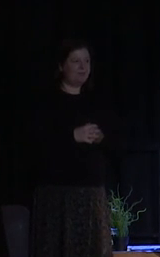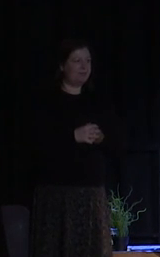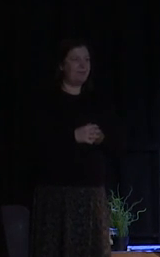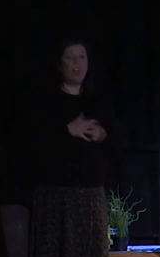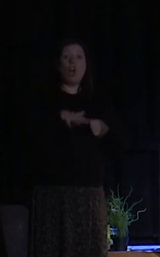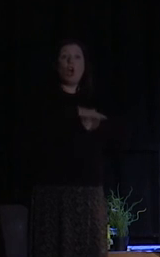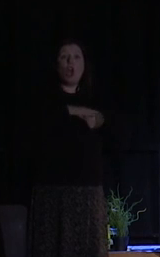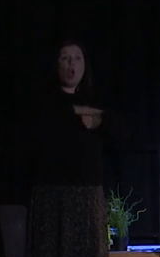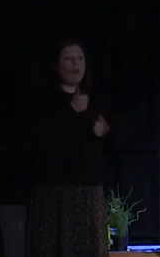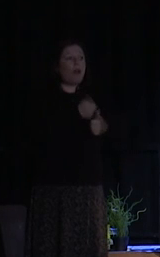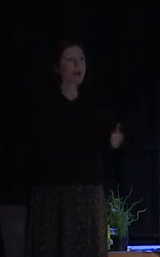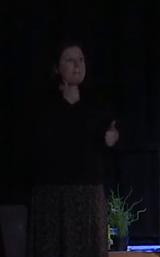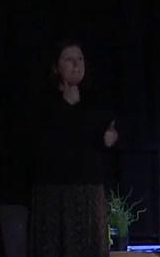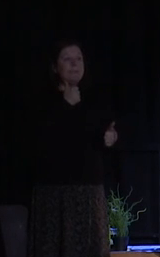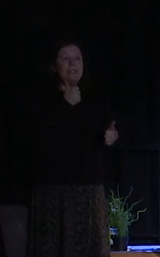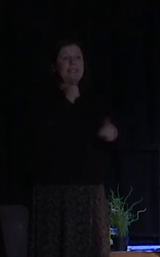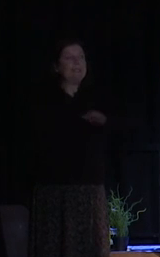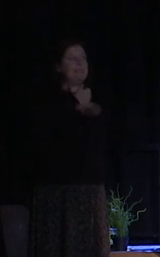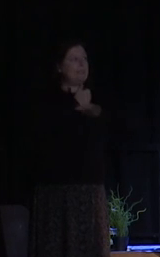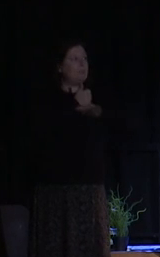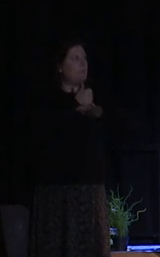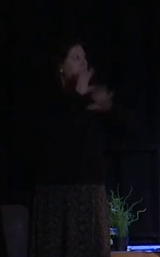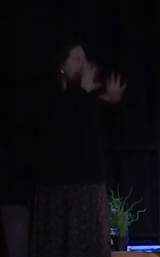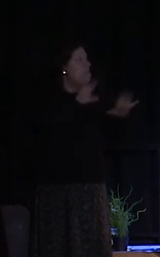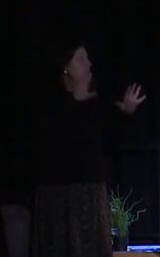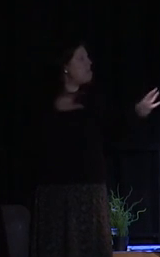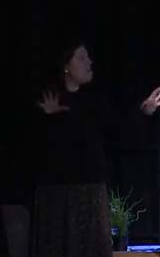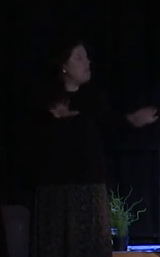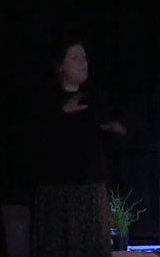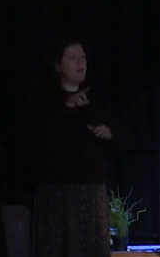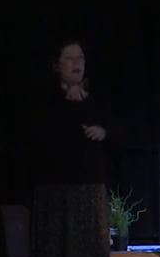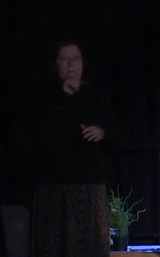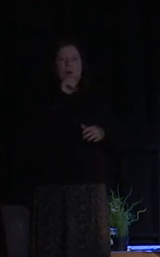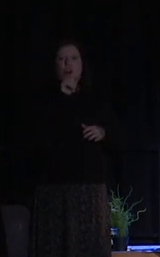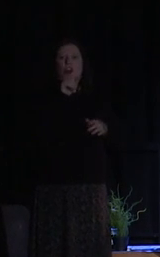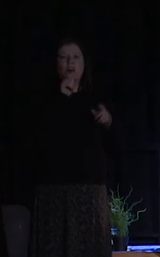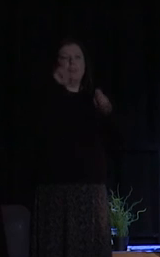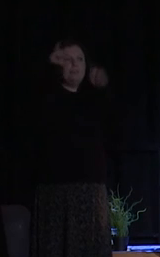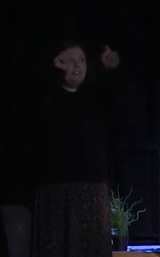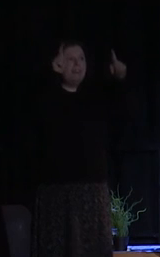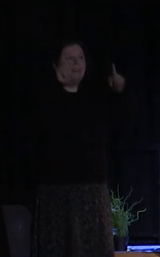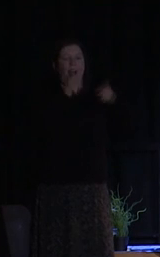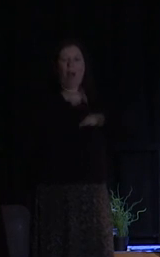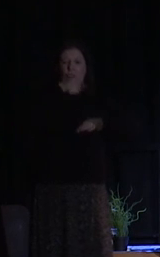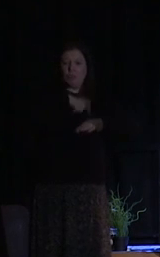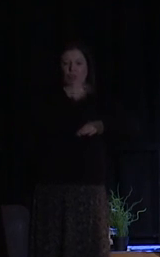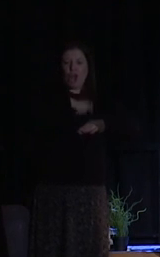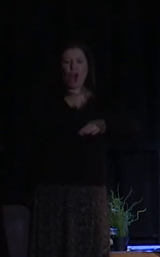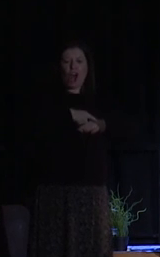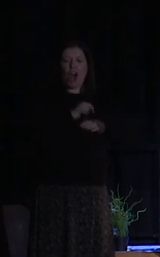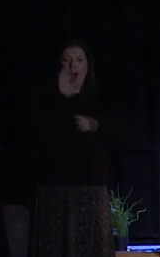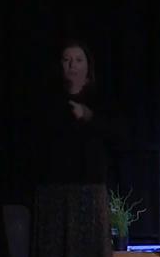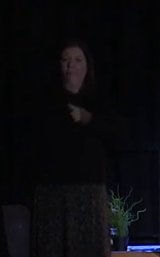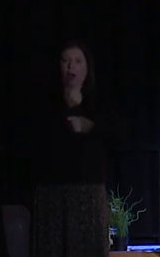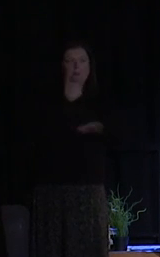thank the local companies who helped us with the decor in here. It's Talking Birds, Imagineer, Fabularium, Highly Sprung. It's been great to have a little bit of outdoor